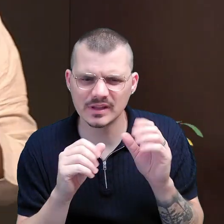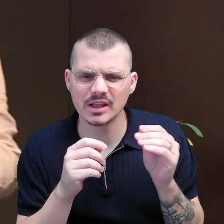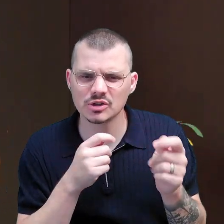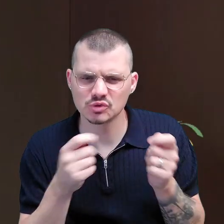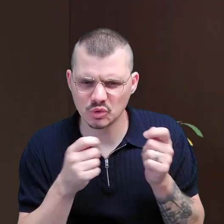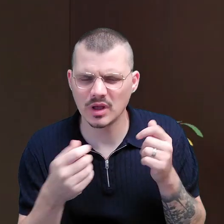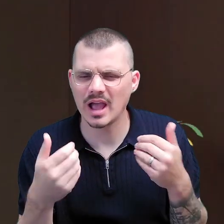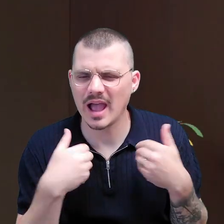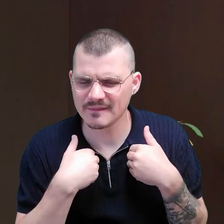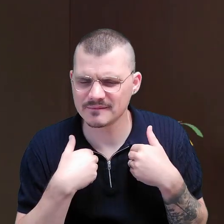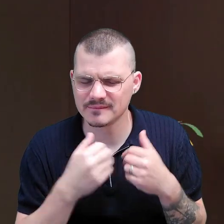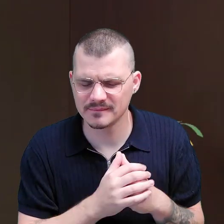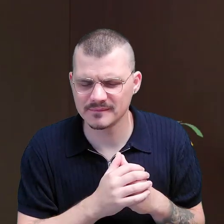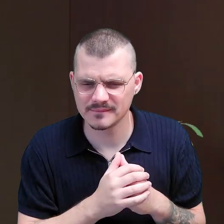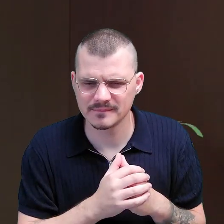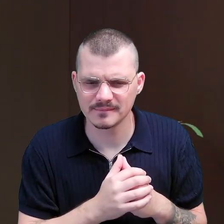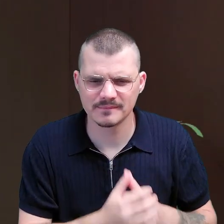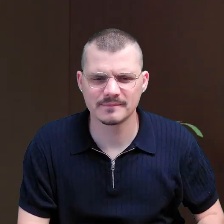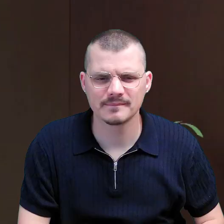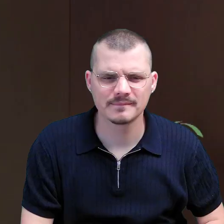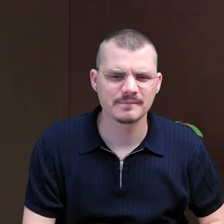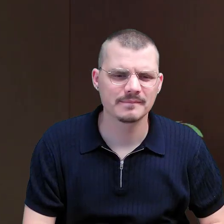her and safety control.